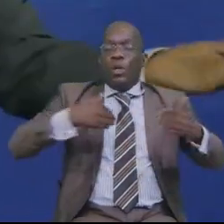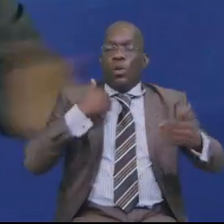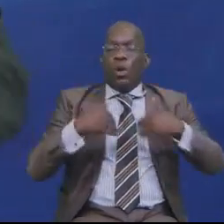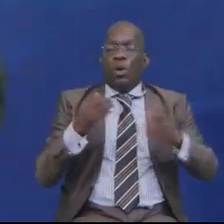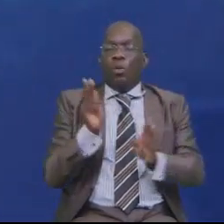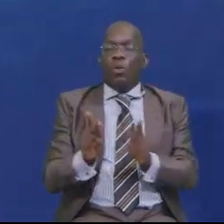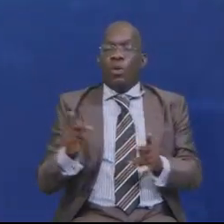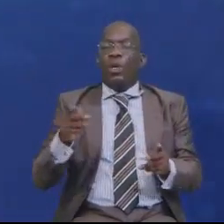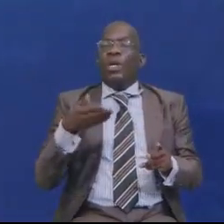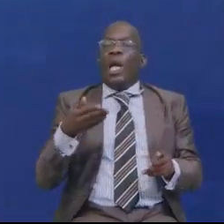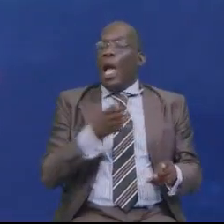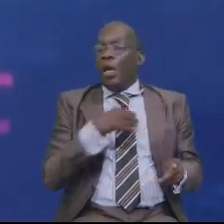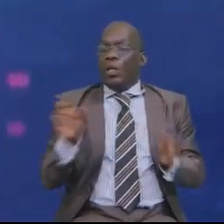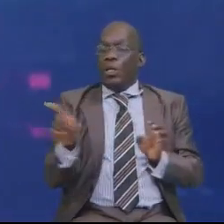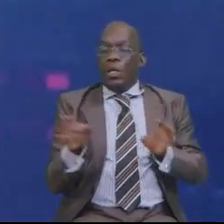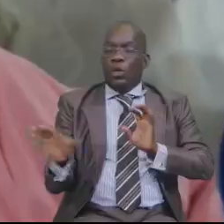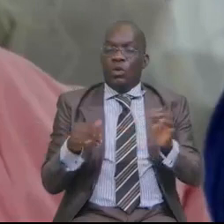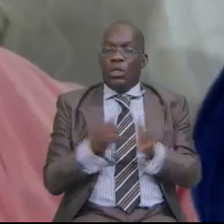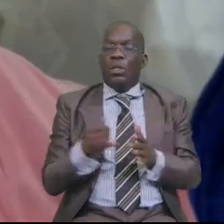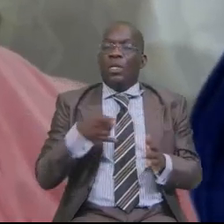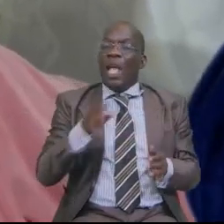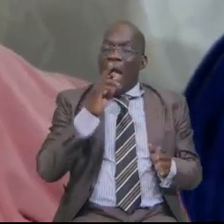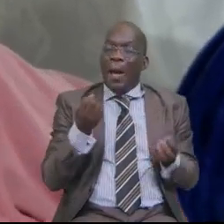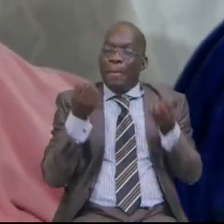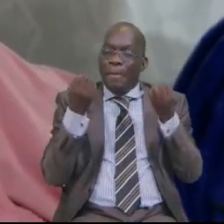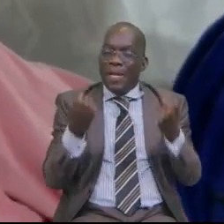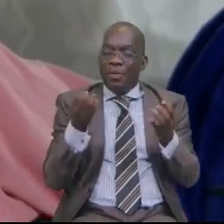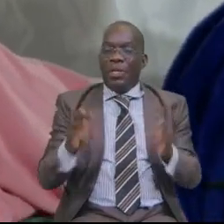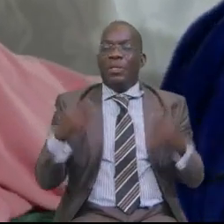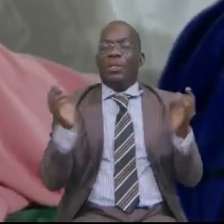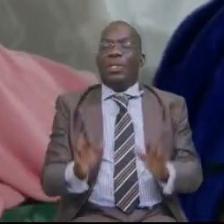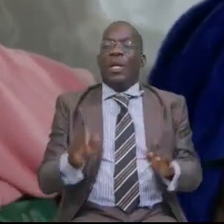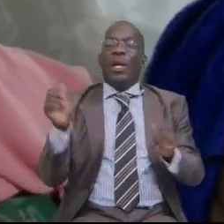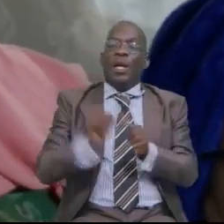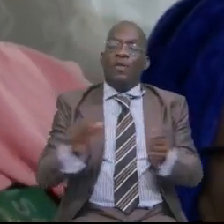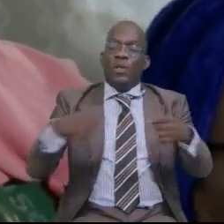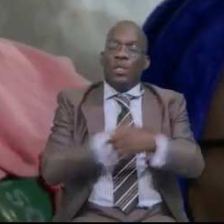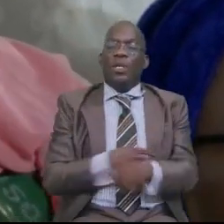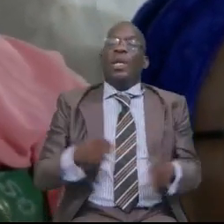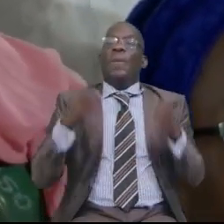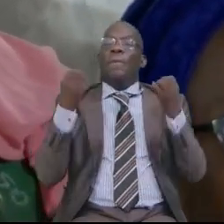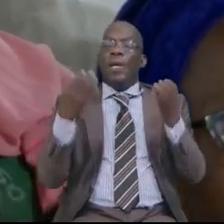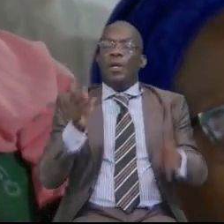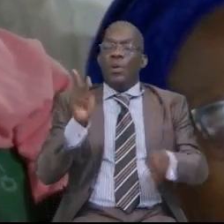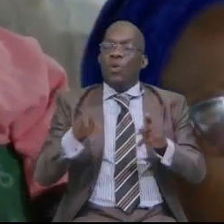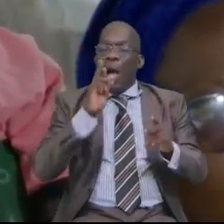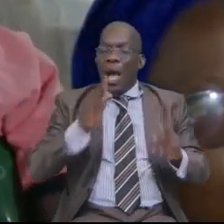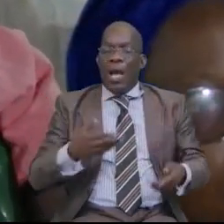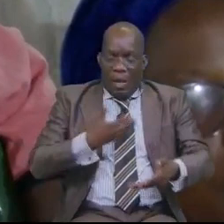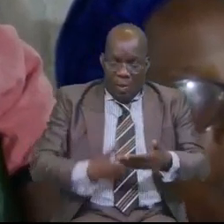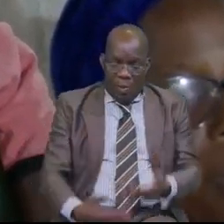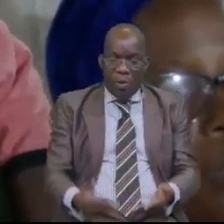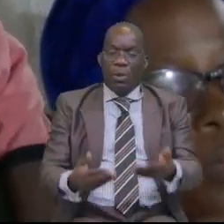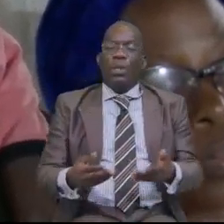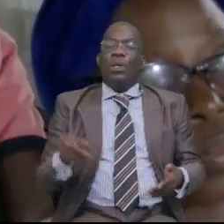so many sinners. And every day, thousands, hundreds of thousands of people are born, and then they are growing